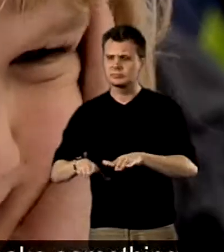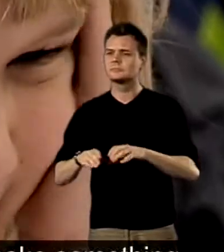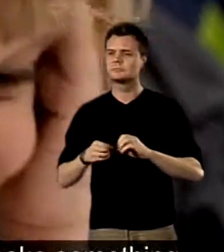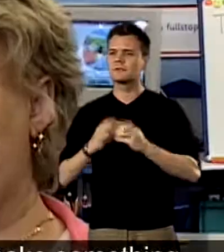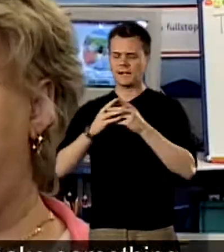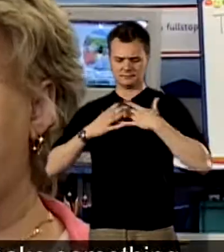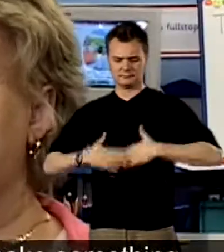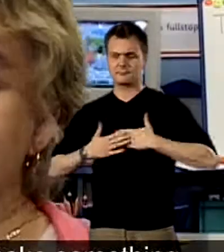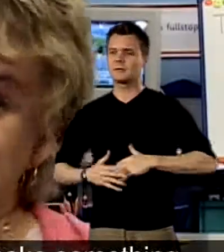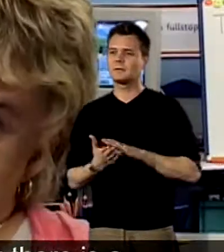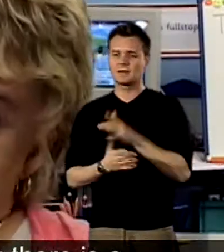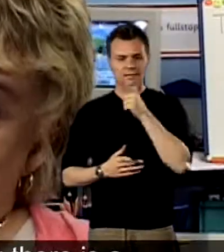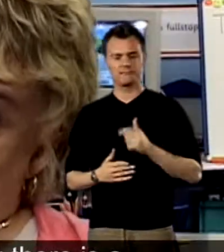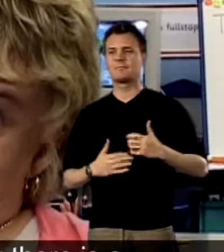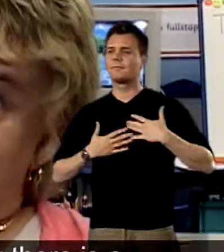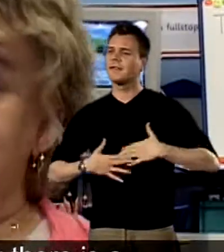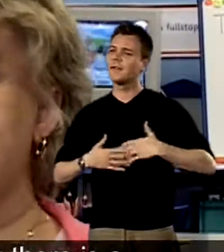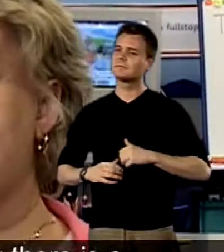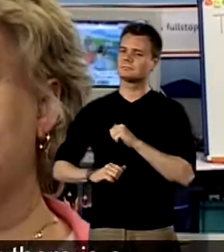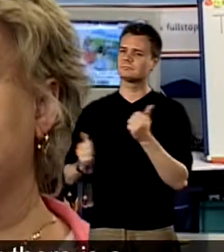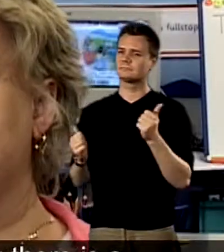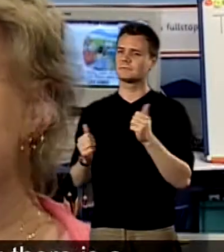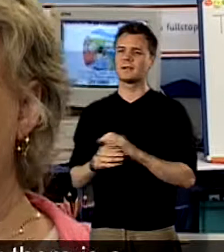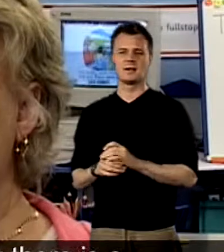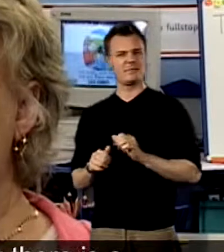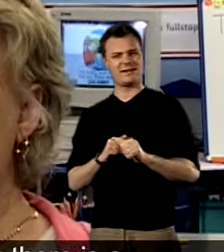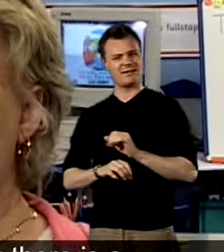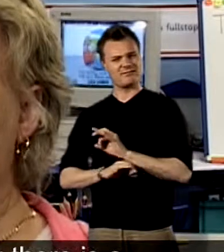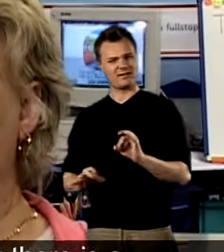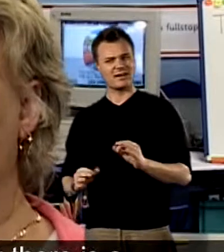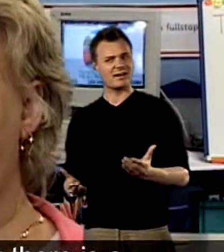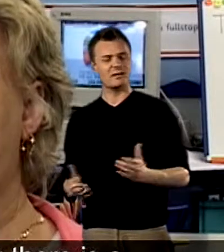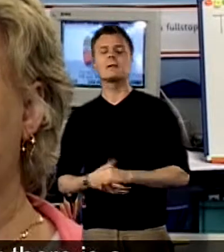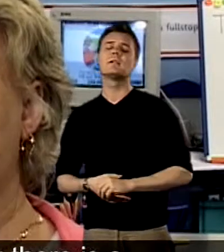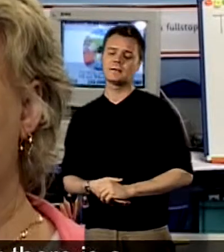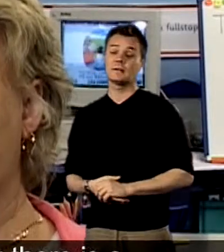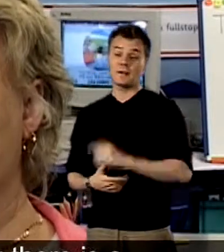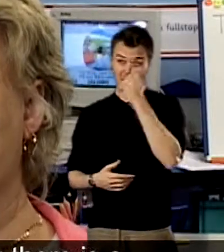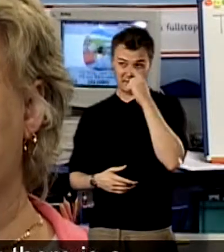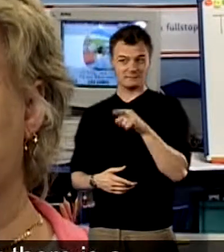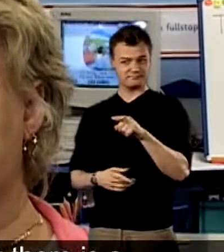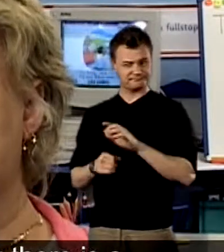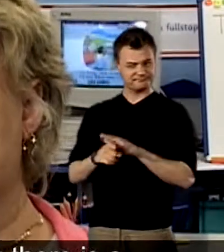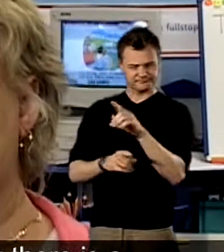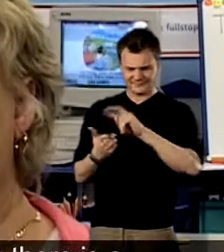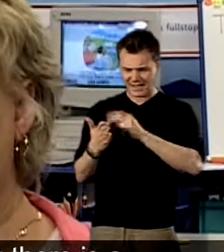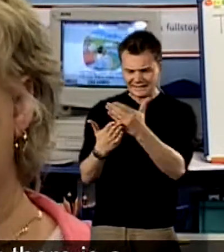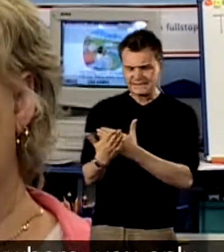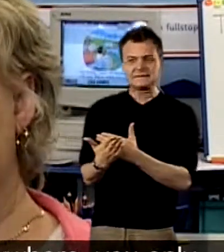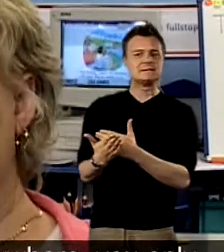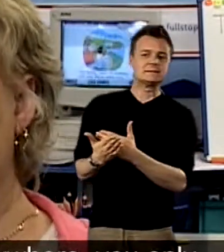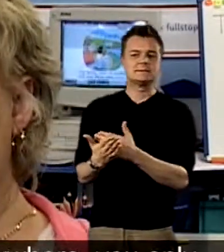all right for her to wear instead of her not having anything. If you think that there's a problem where they're going to have